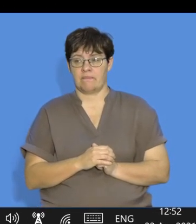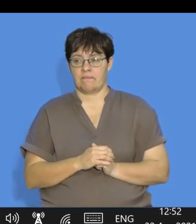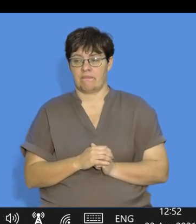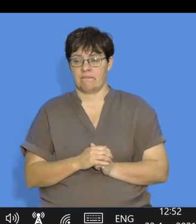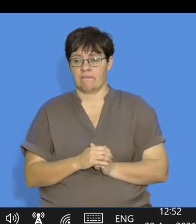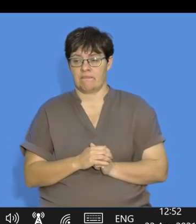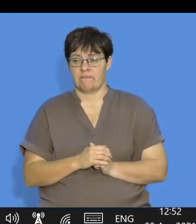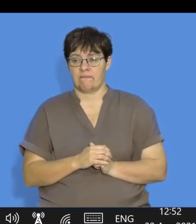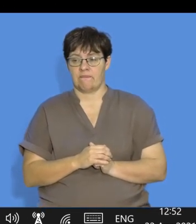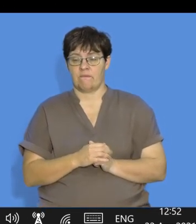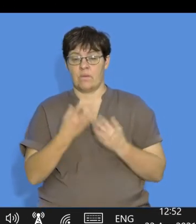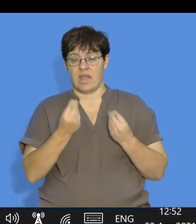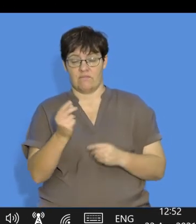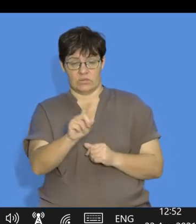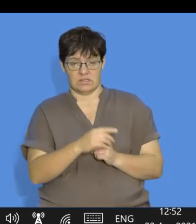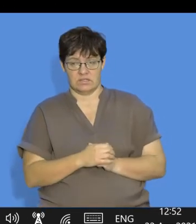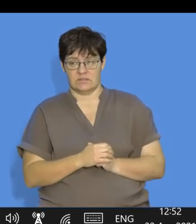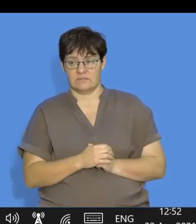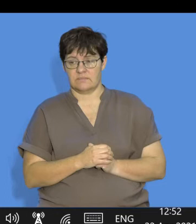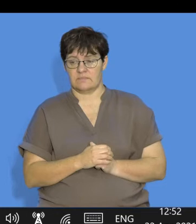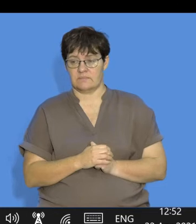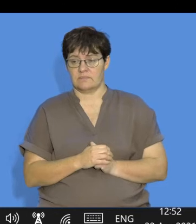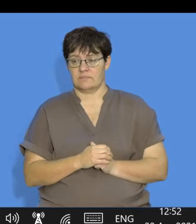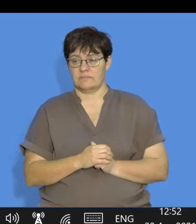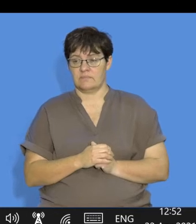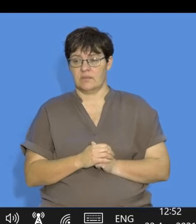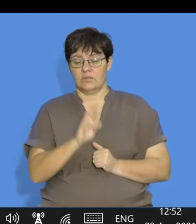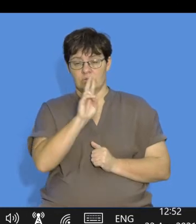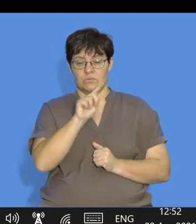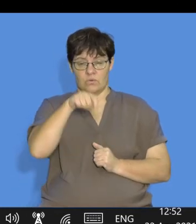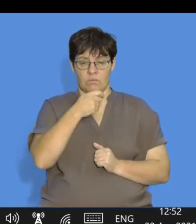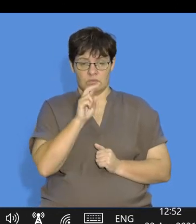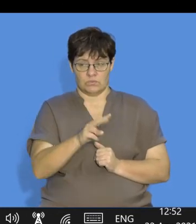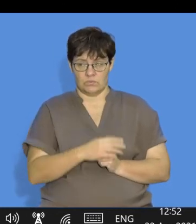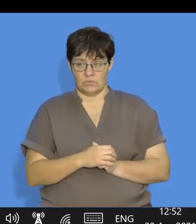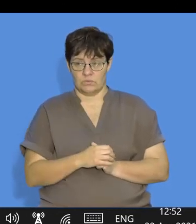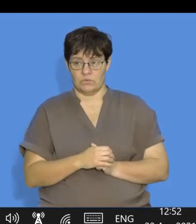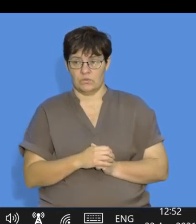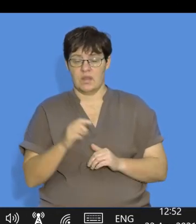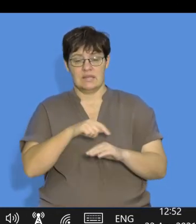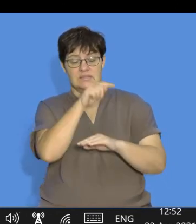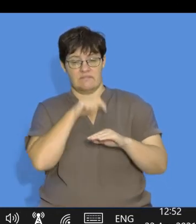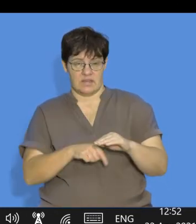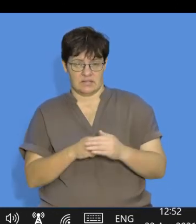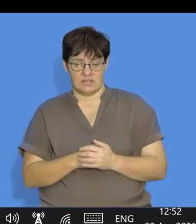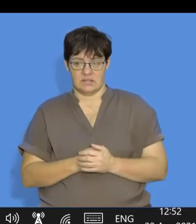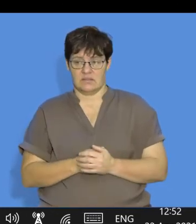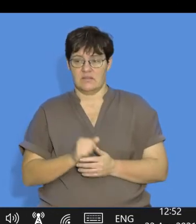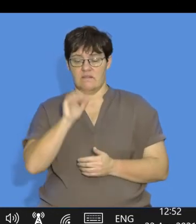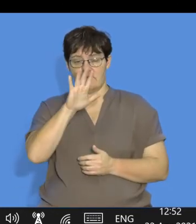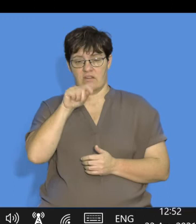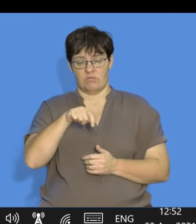have there? We have 2.2, okay, divided by 5.5,